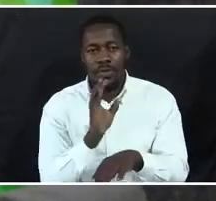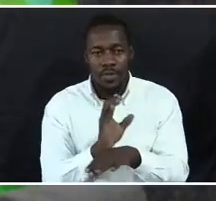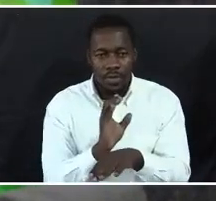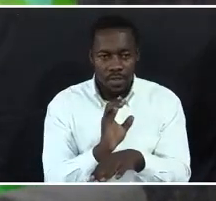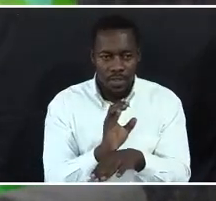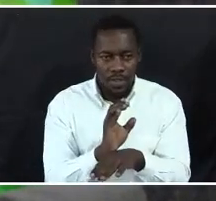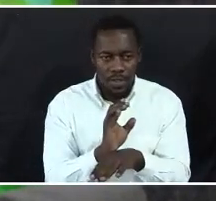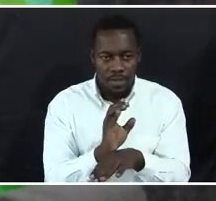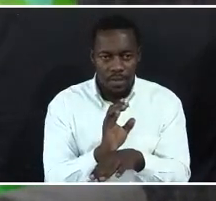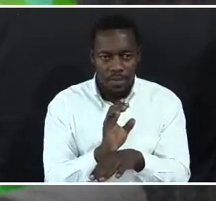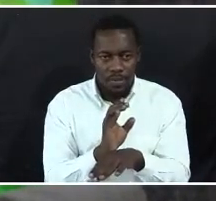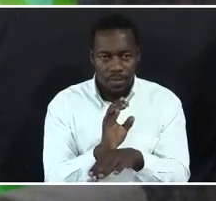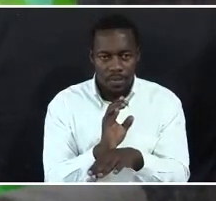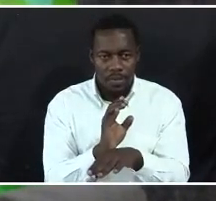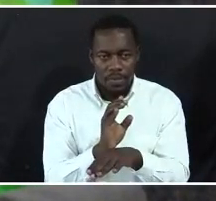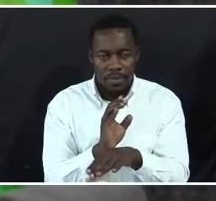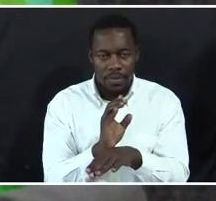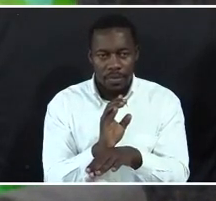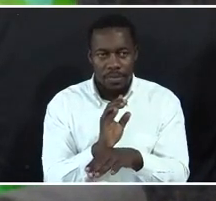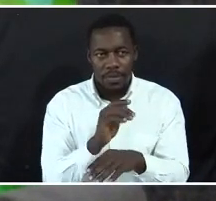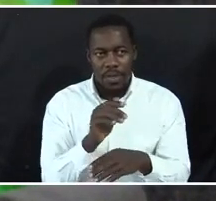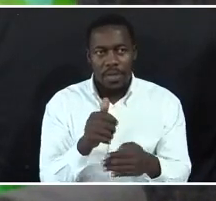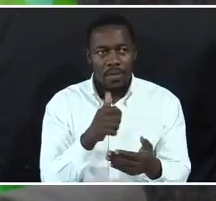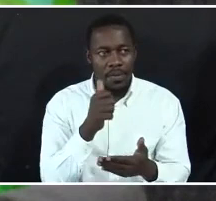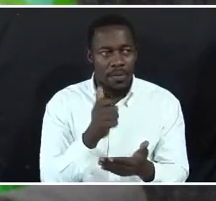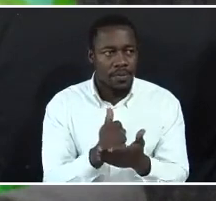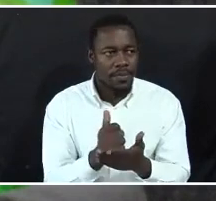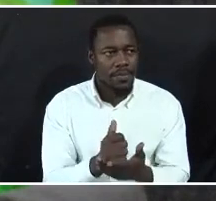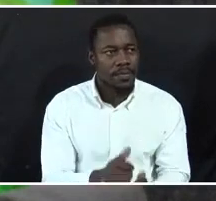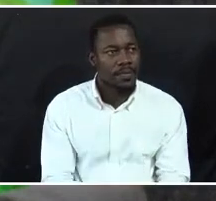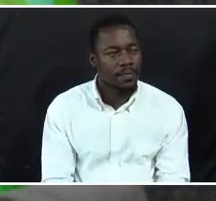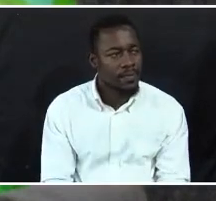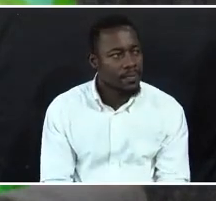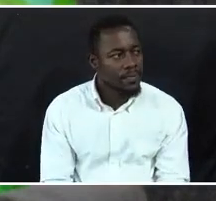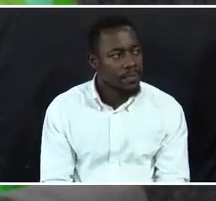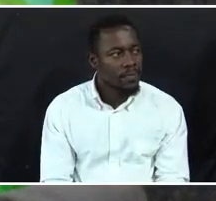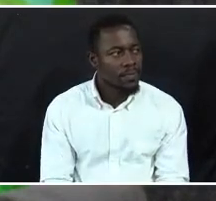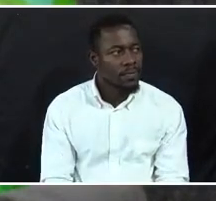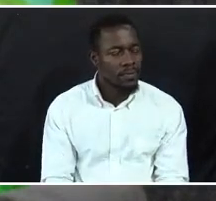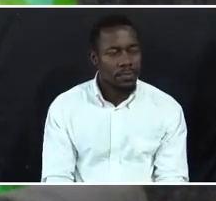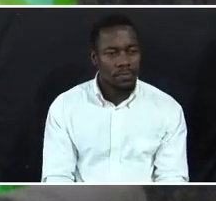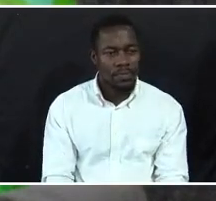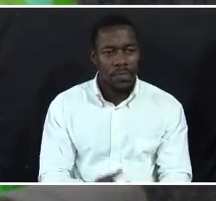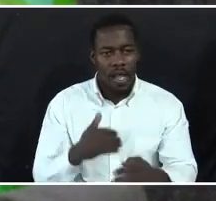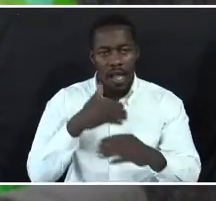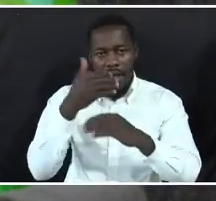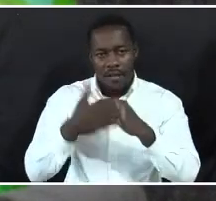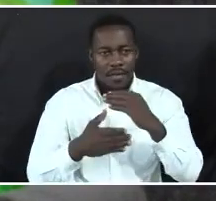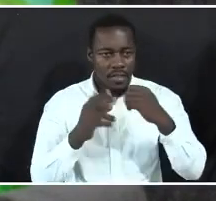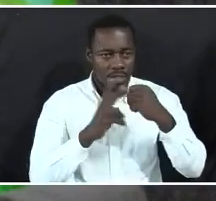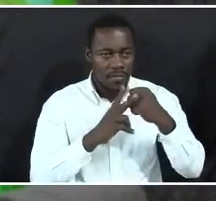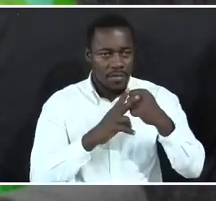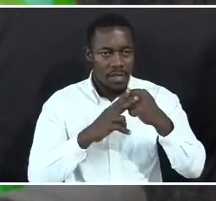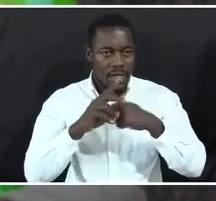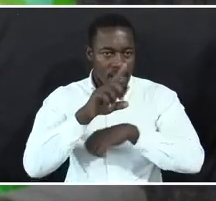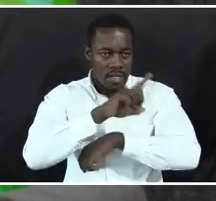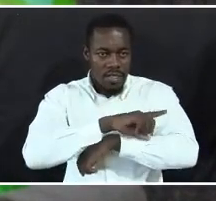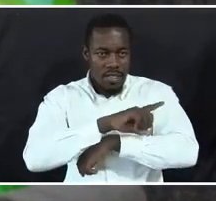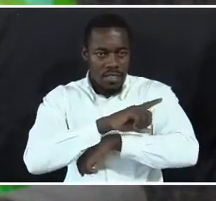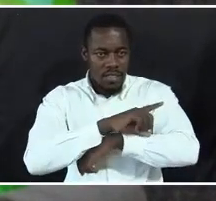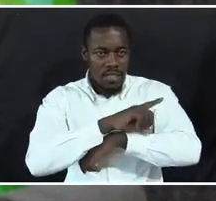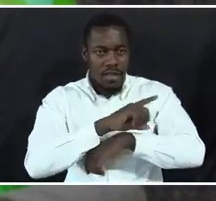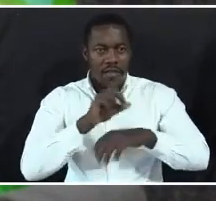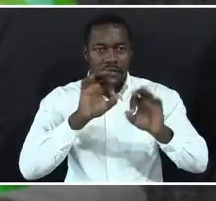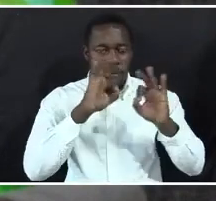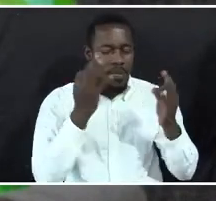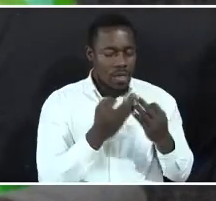because in him there is safety. Amen, church. Amen. After 7 days, it started raining